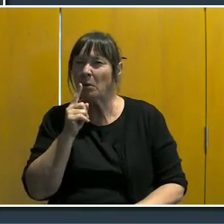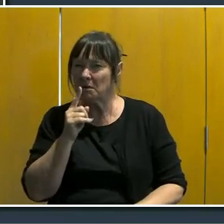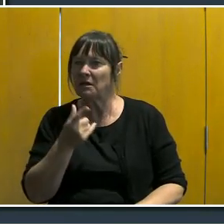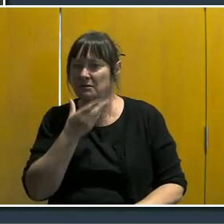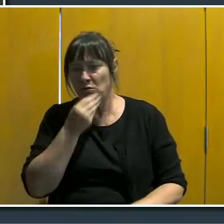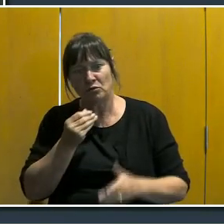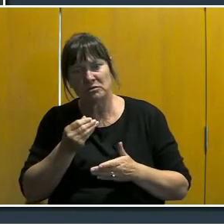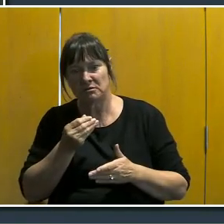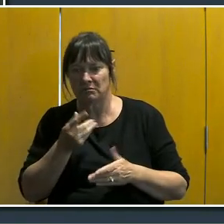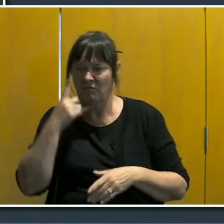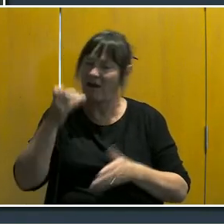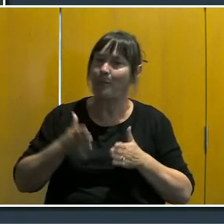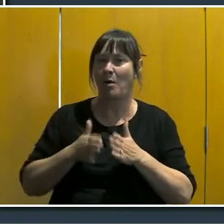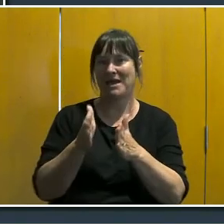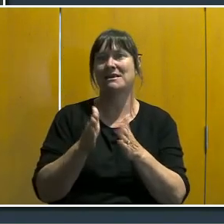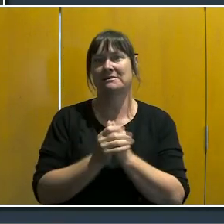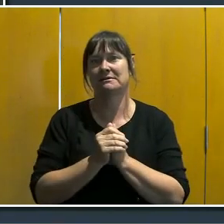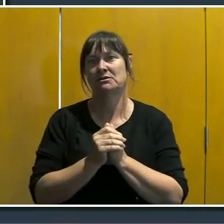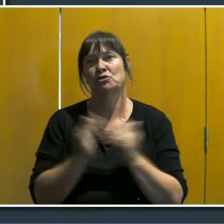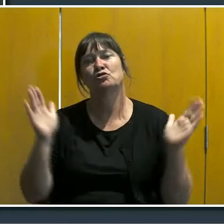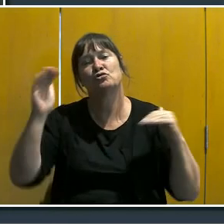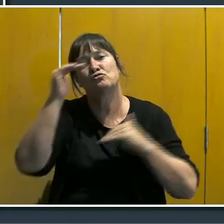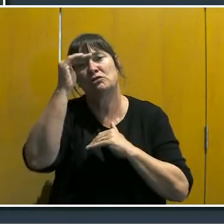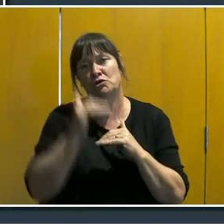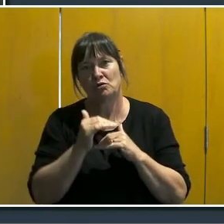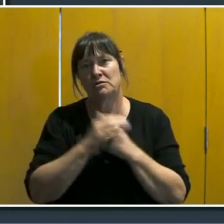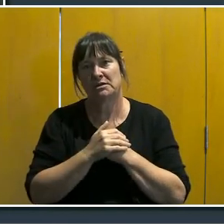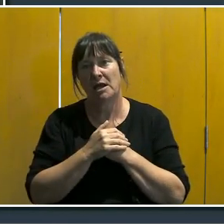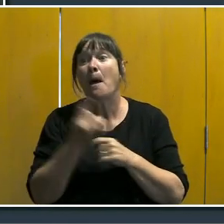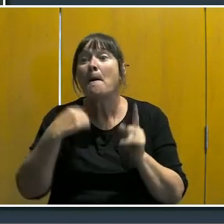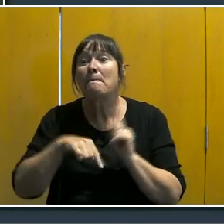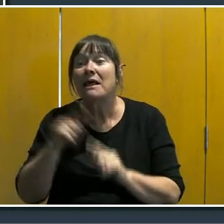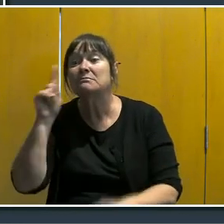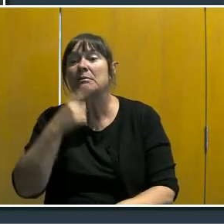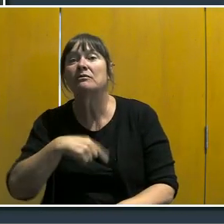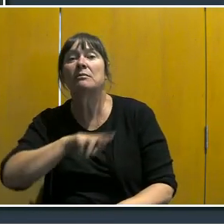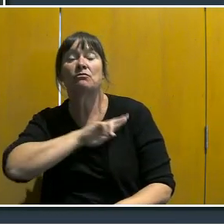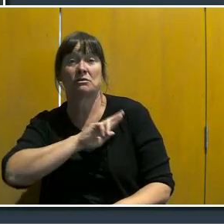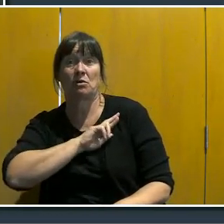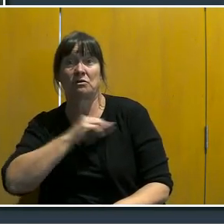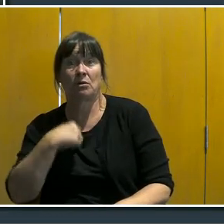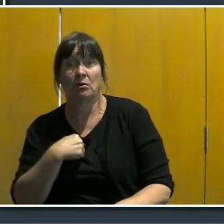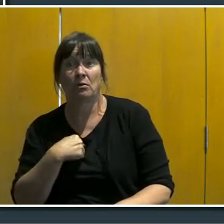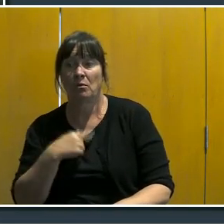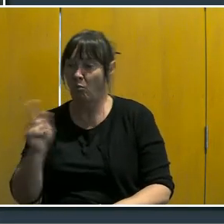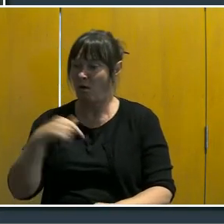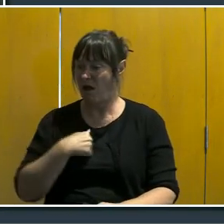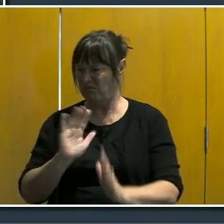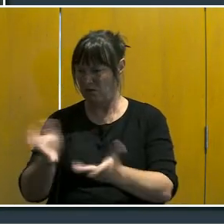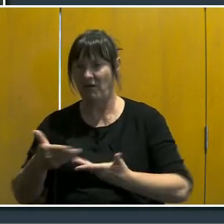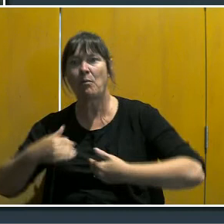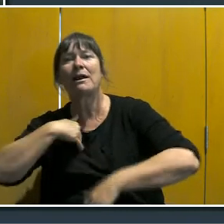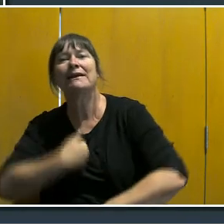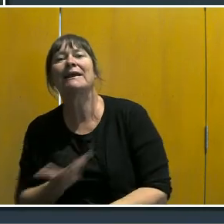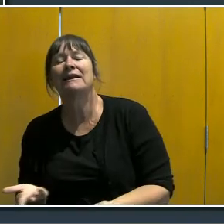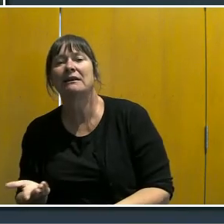rate. Mm. I think if we could even take that back 10%, it also starts to bring in some personal accountability for people. I can deliver what I need in life. People have forgotten of